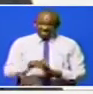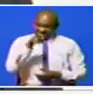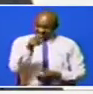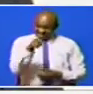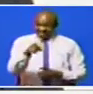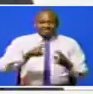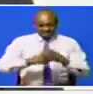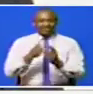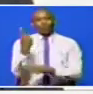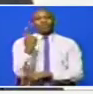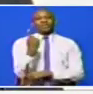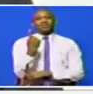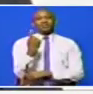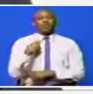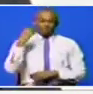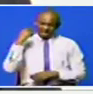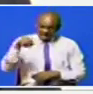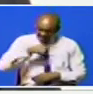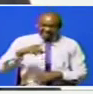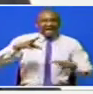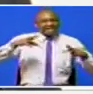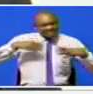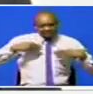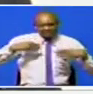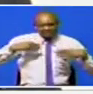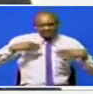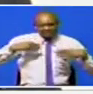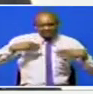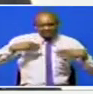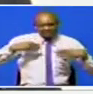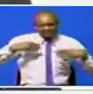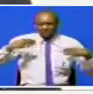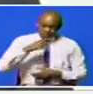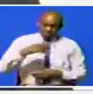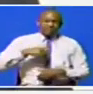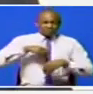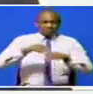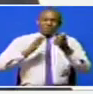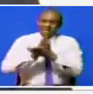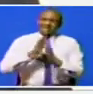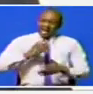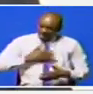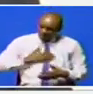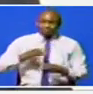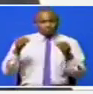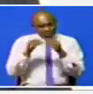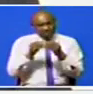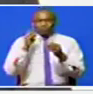the beginning. We will not accept and move. We will uphold our rights to assemble and